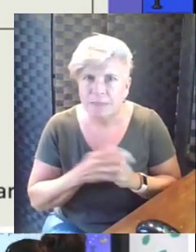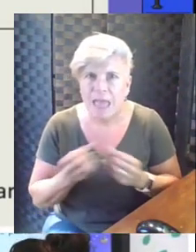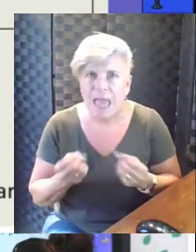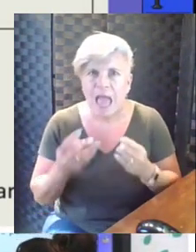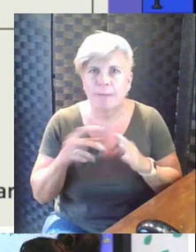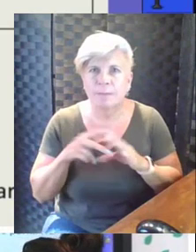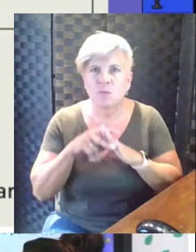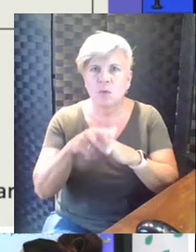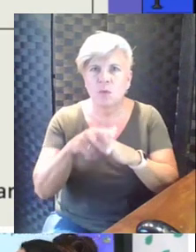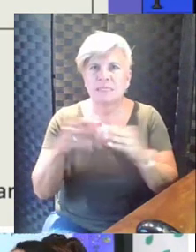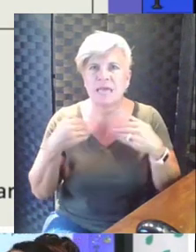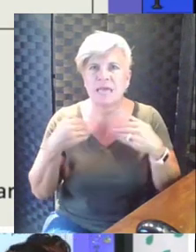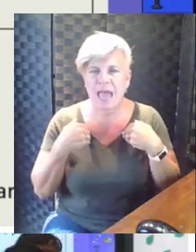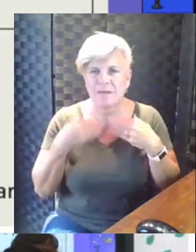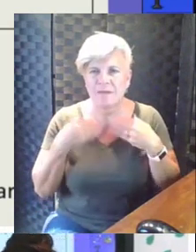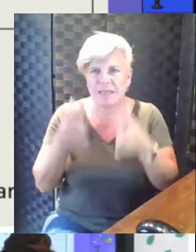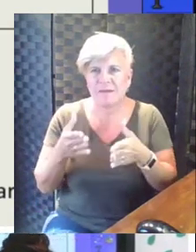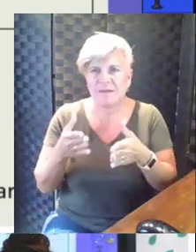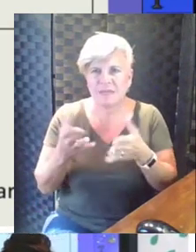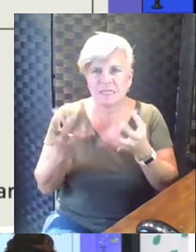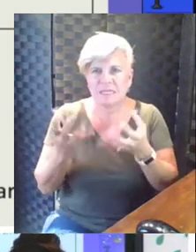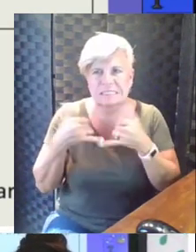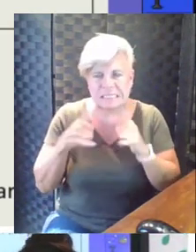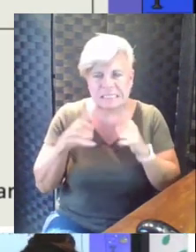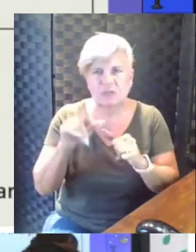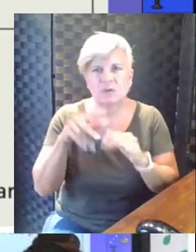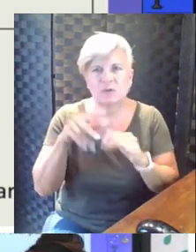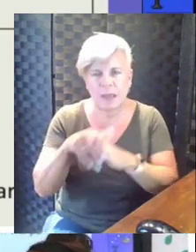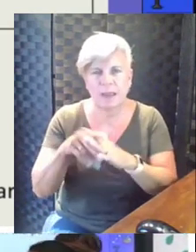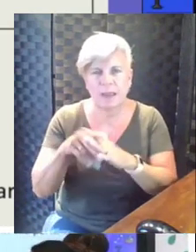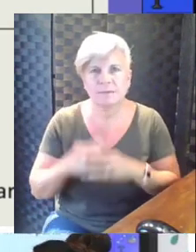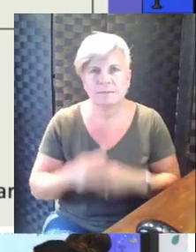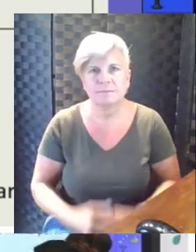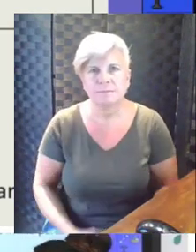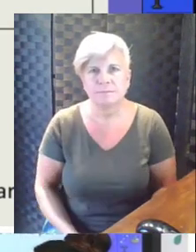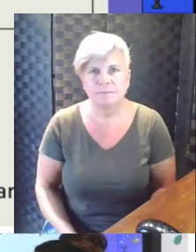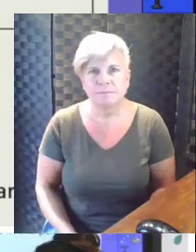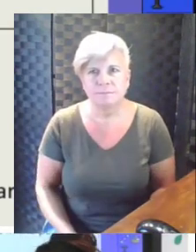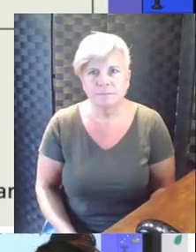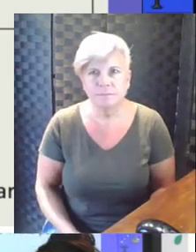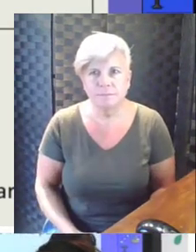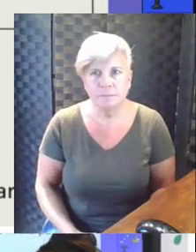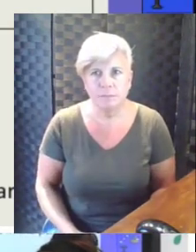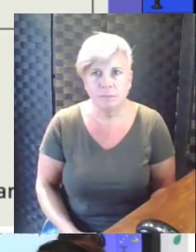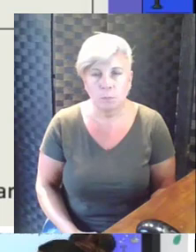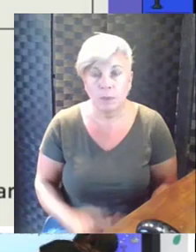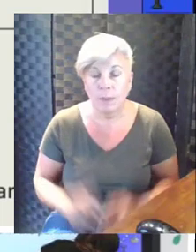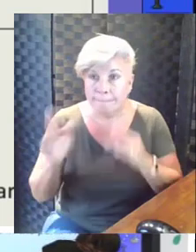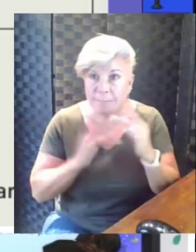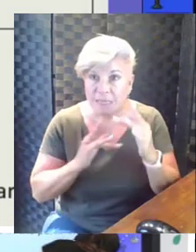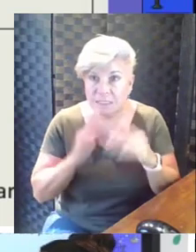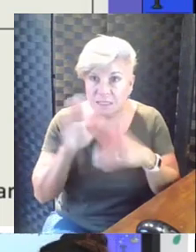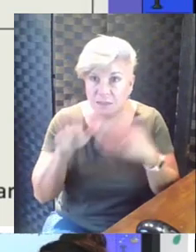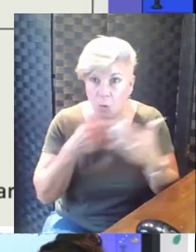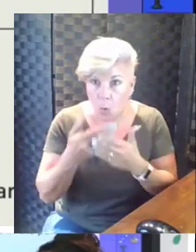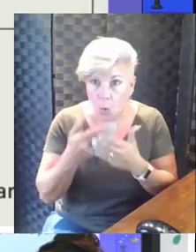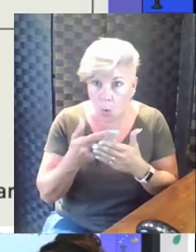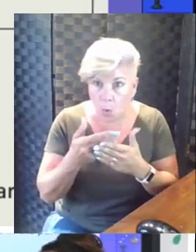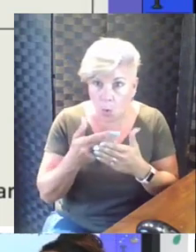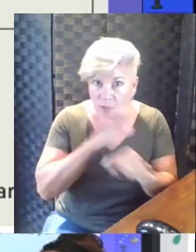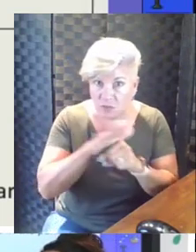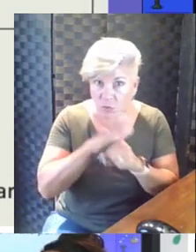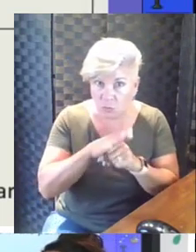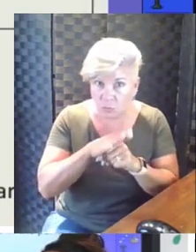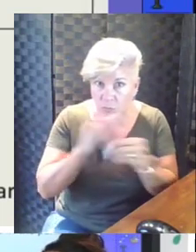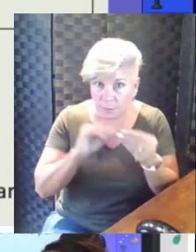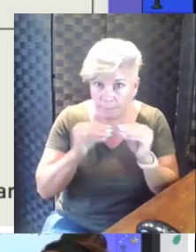How many rides does he have left to ride? Are we missing the whole? Are we missing the total amount of rides